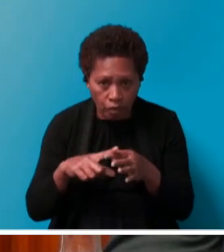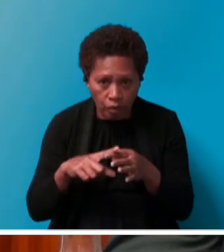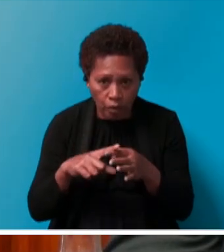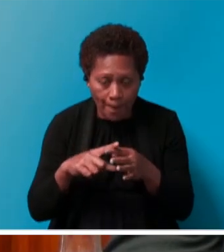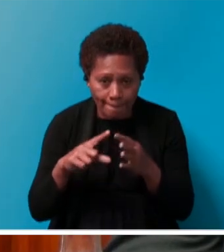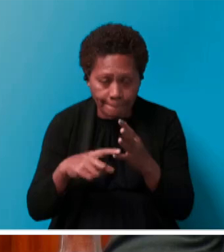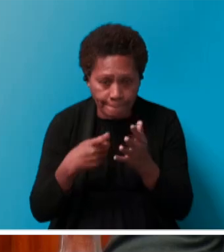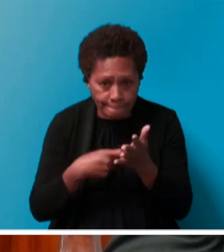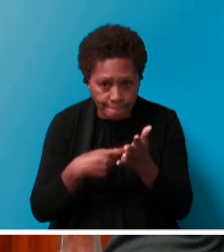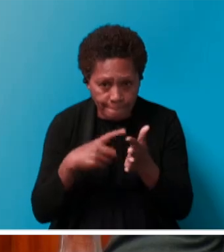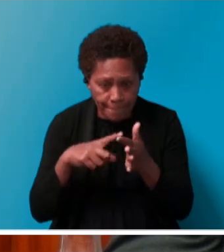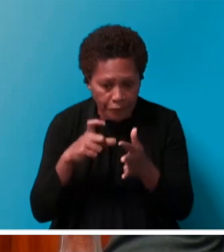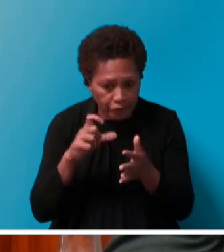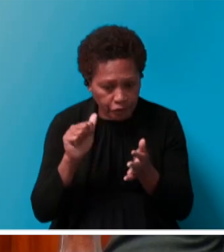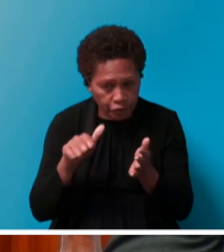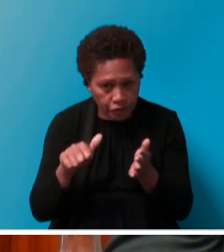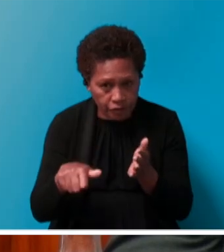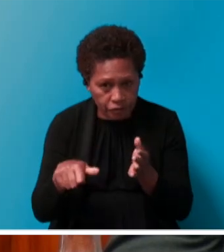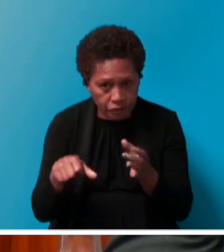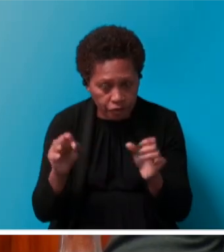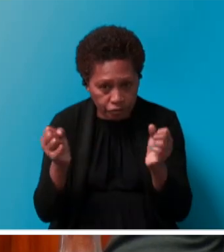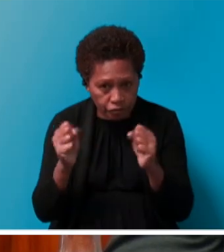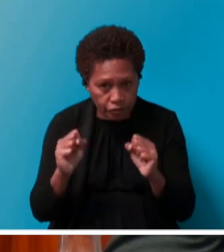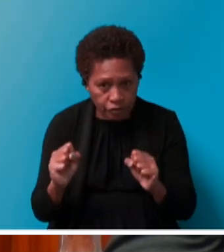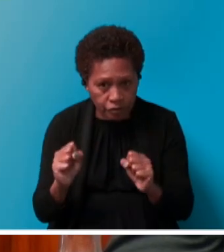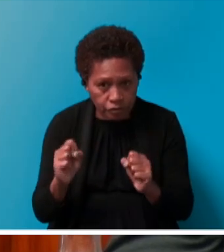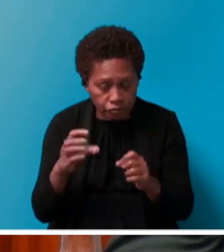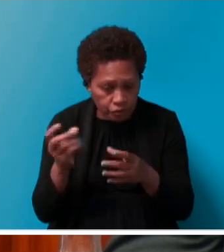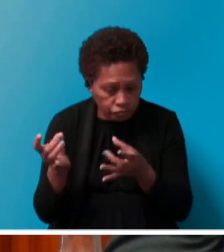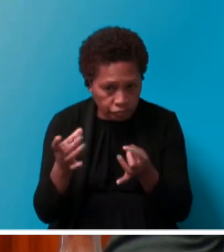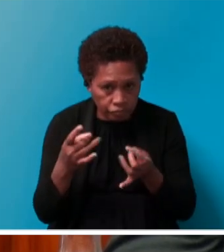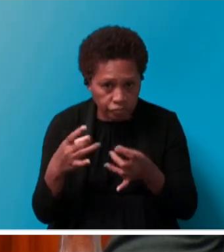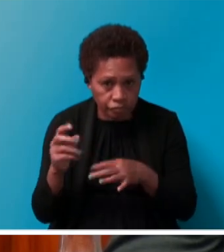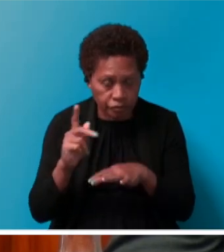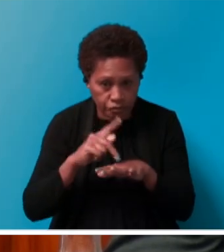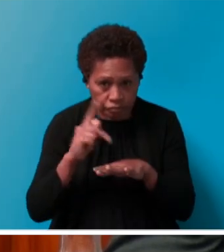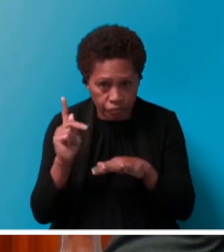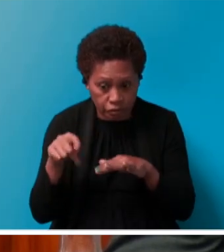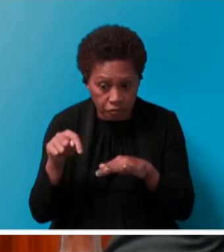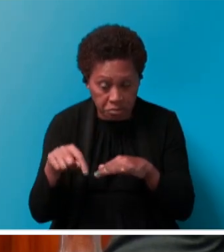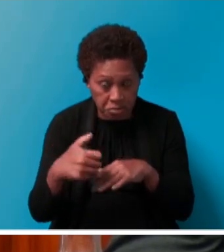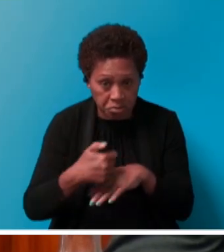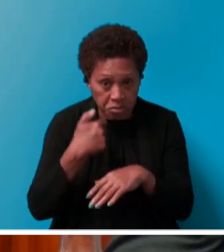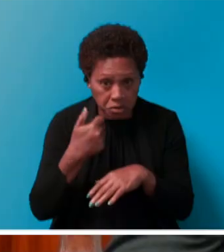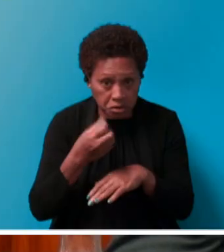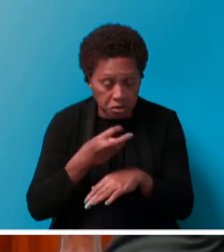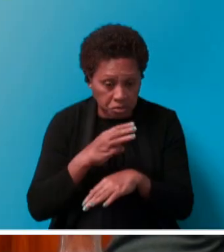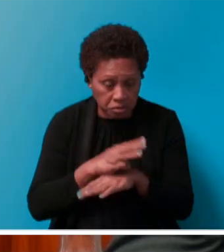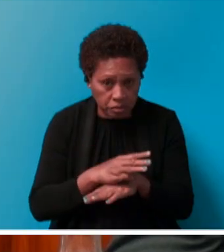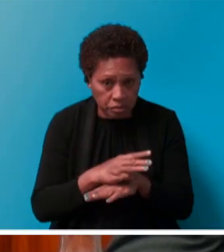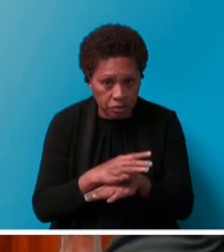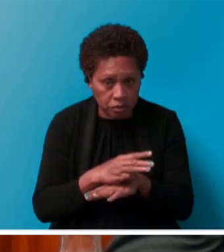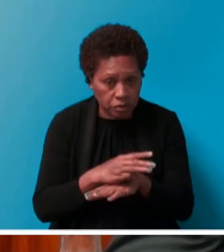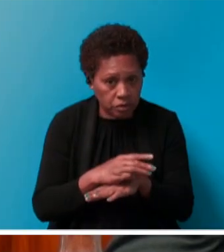Second, and the most urgently, to prepare and to present to Cabinet within 6 months a comprehensive proposal